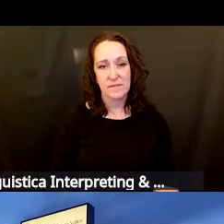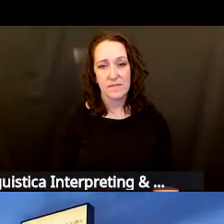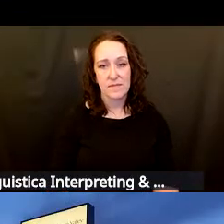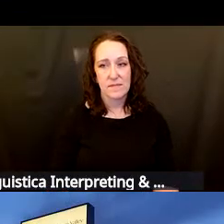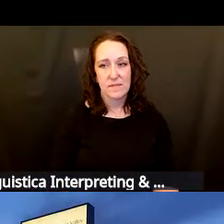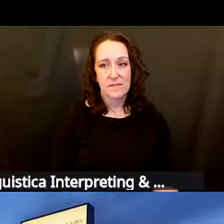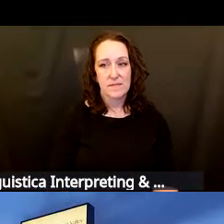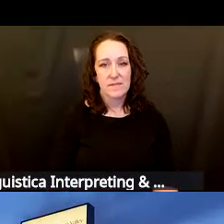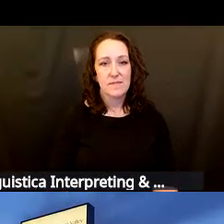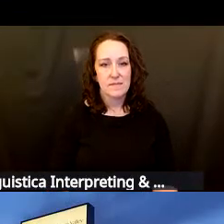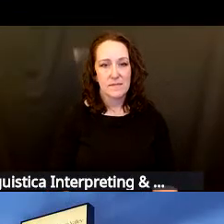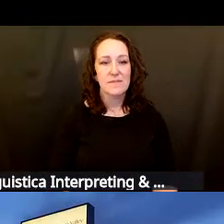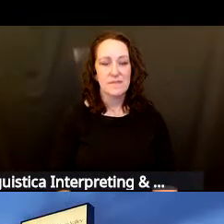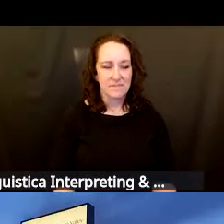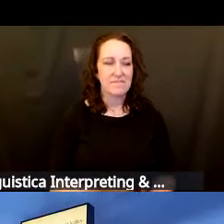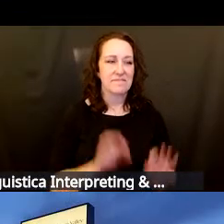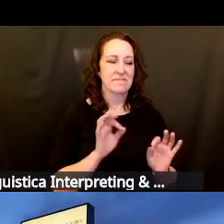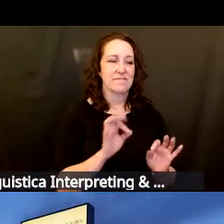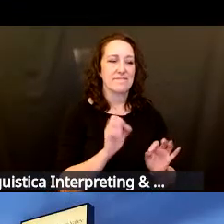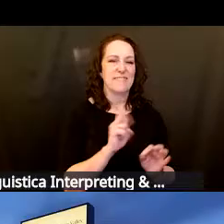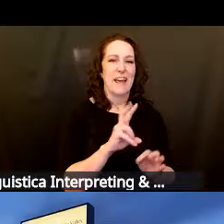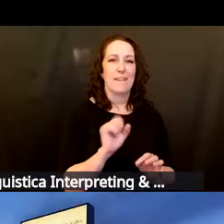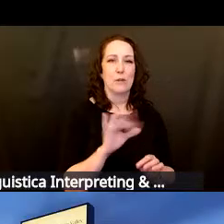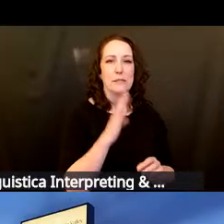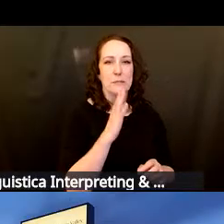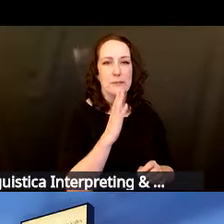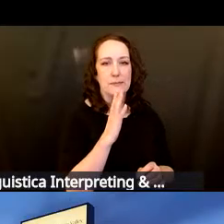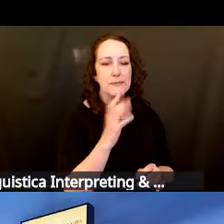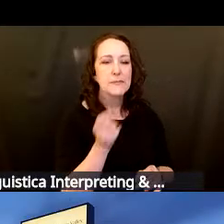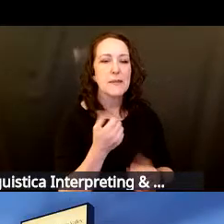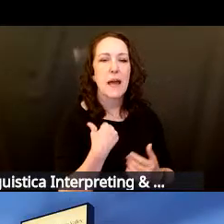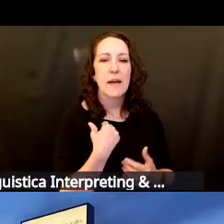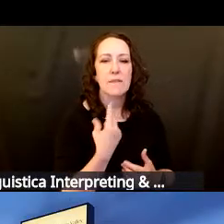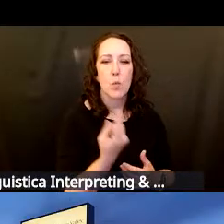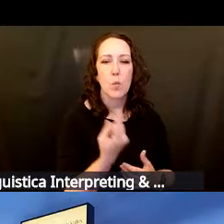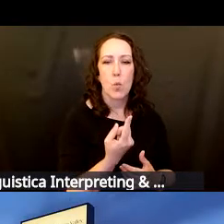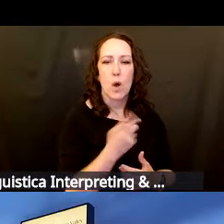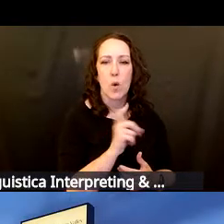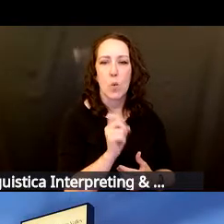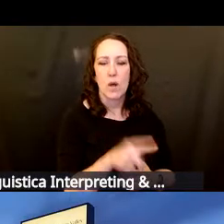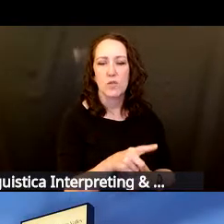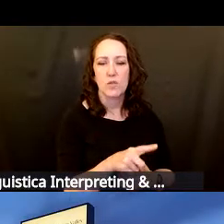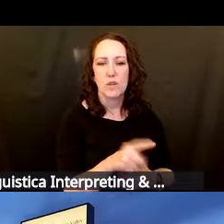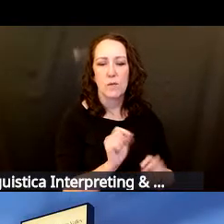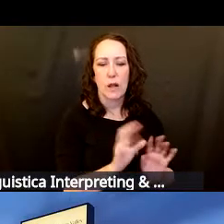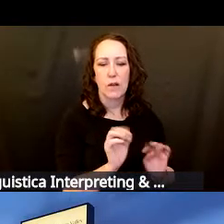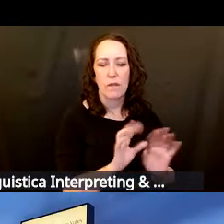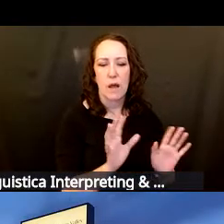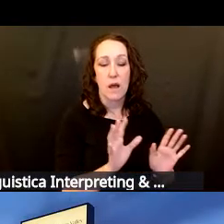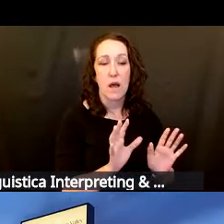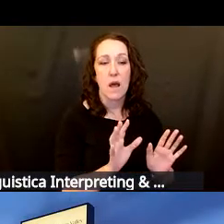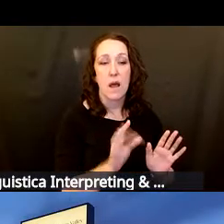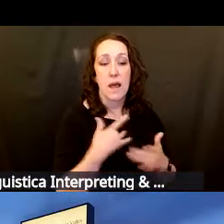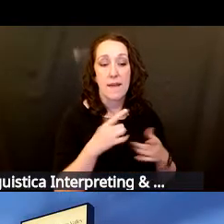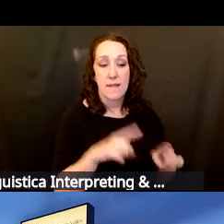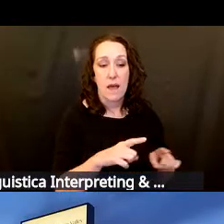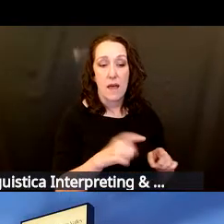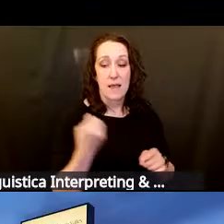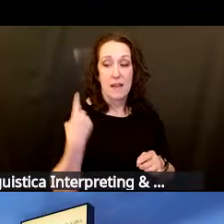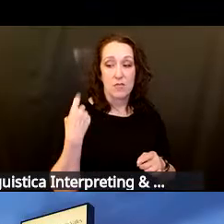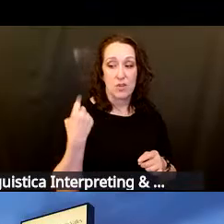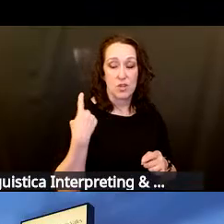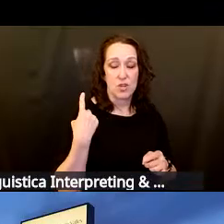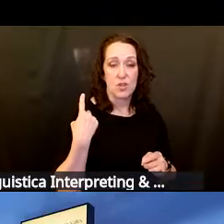Yeah, I'm trying to, yes, this is Everett. I have one question for clarification. The event we had last year,